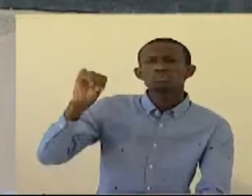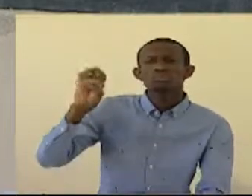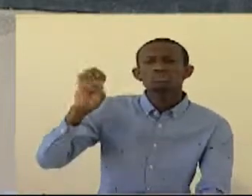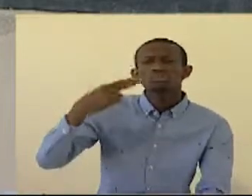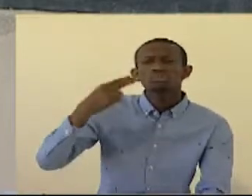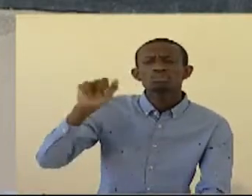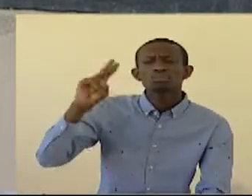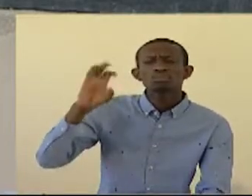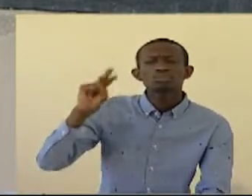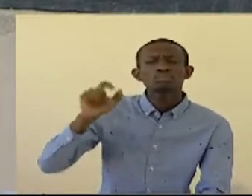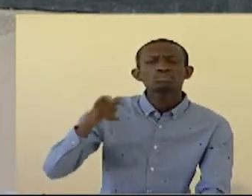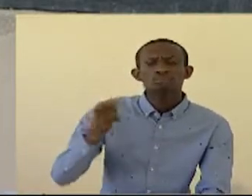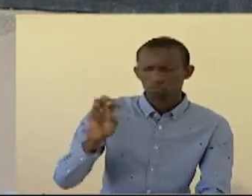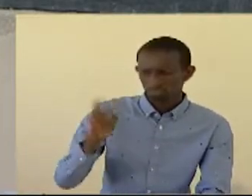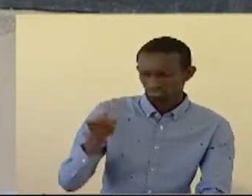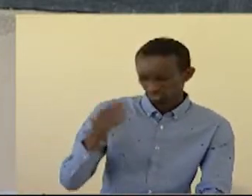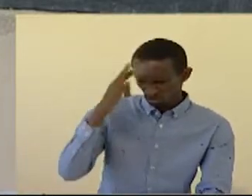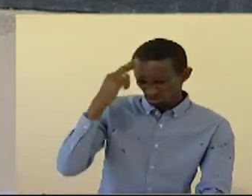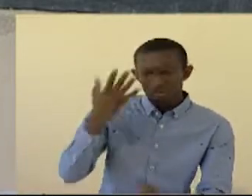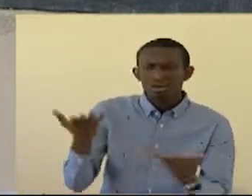remember how we named that mechanism?